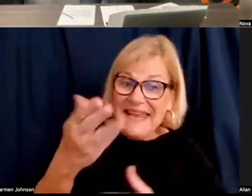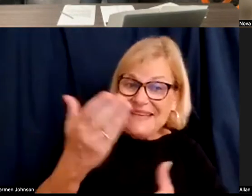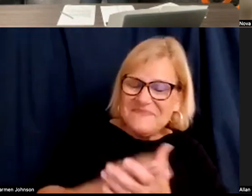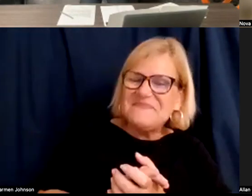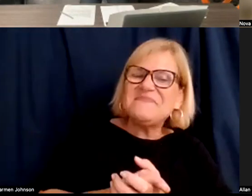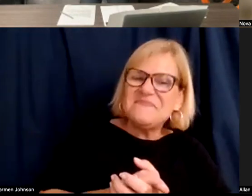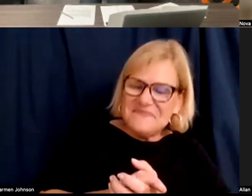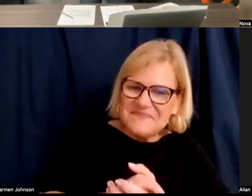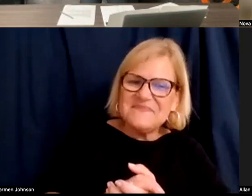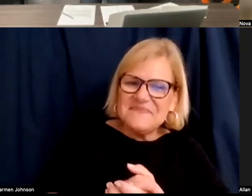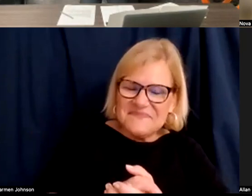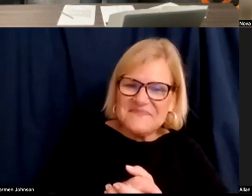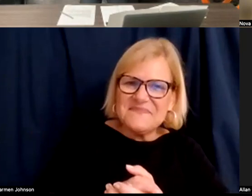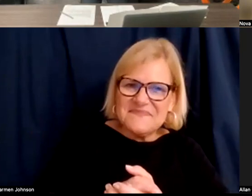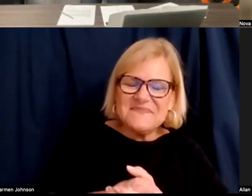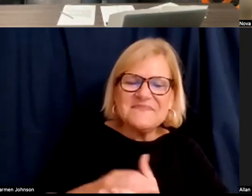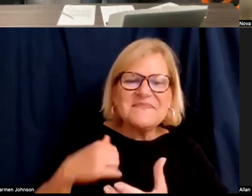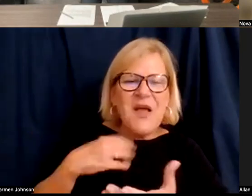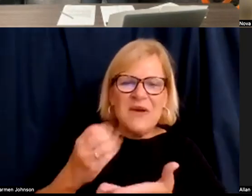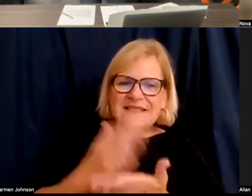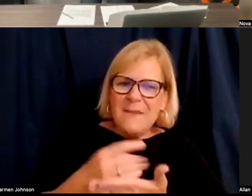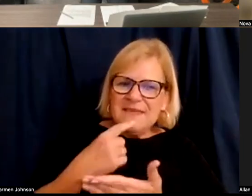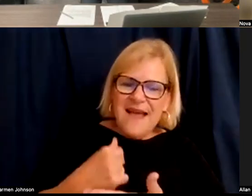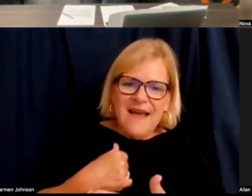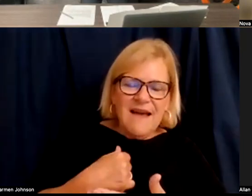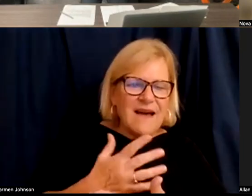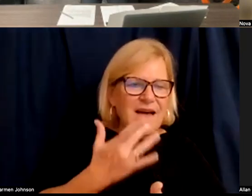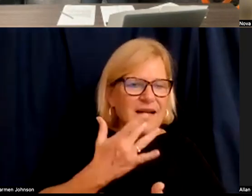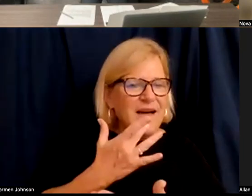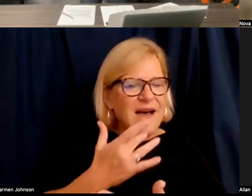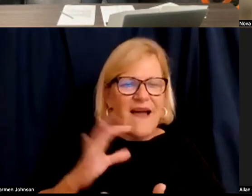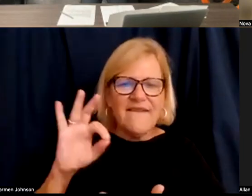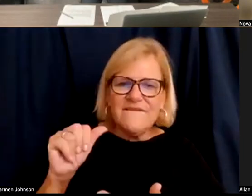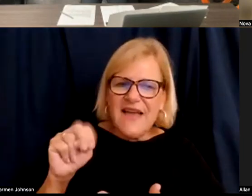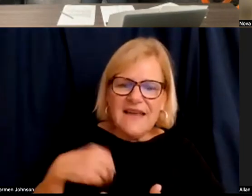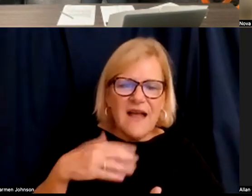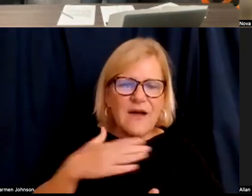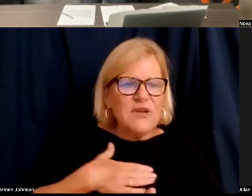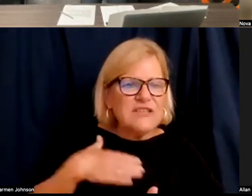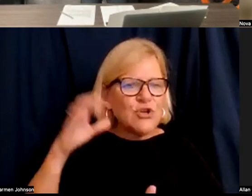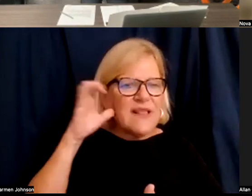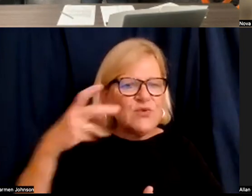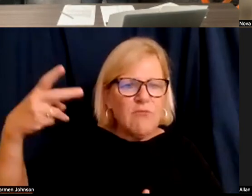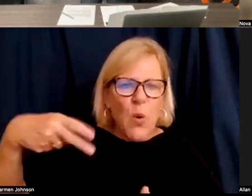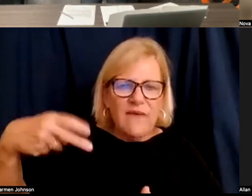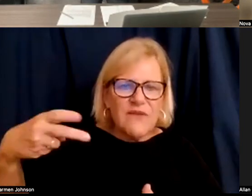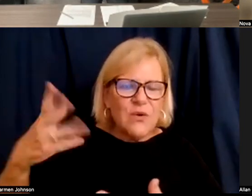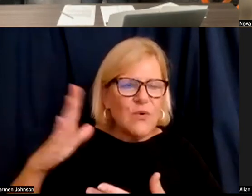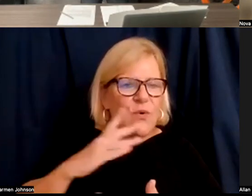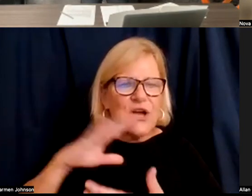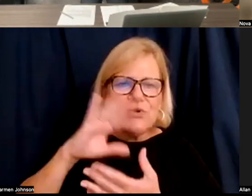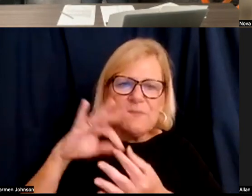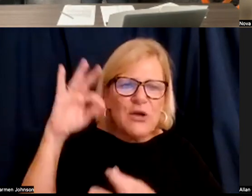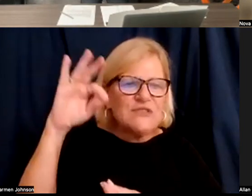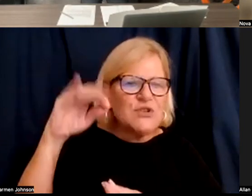Yes, I just want to stop and say I'm such a fan. I just really appreciate listening to both of you and just the spirituality